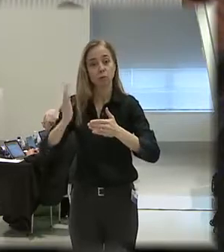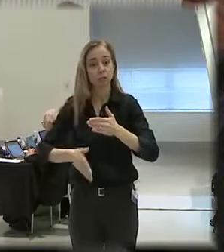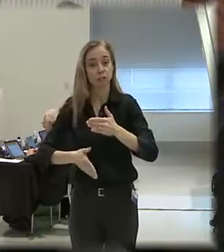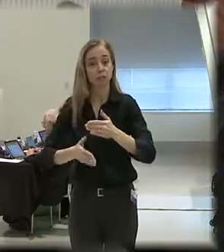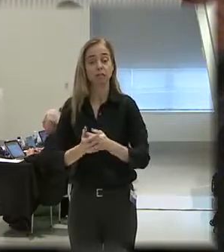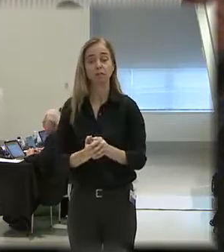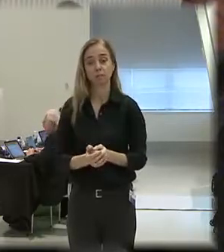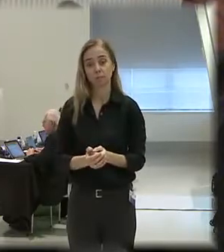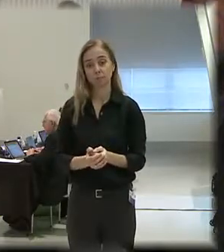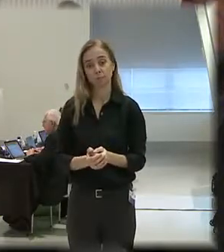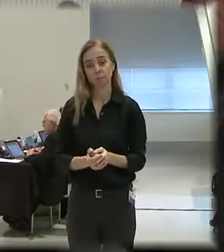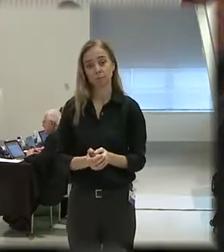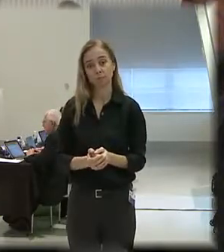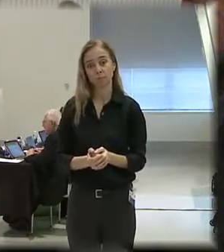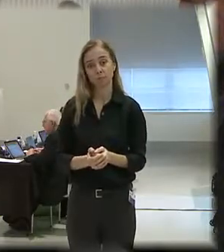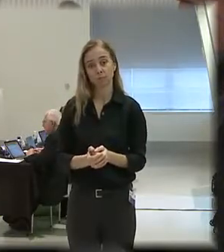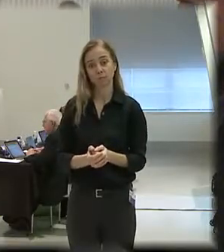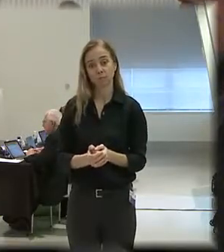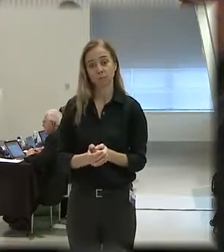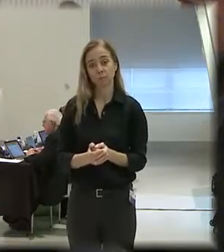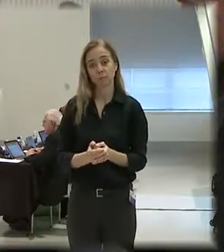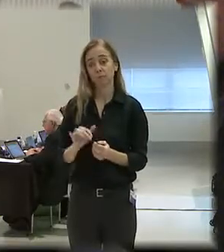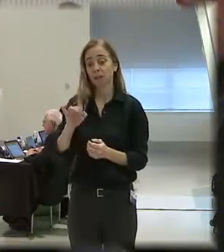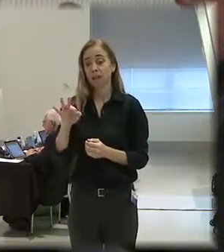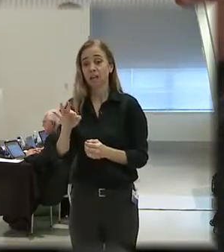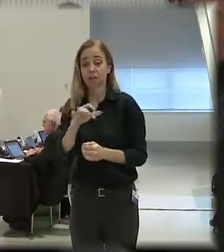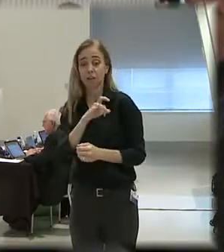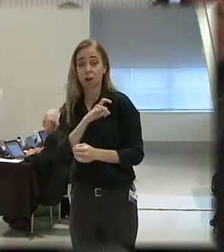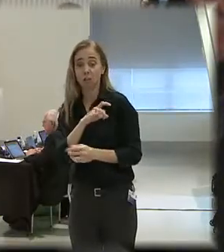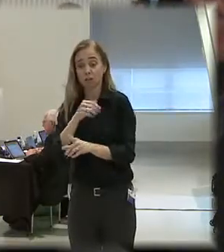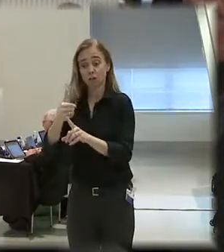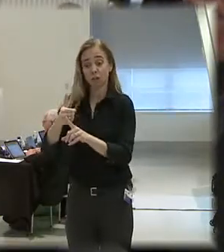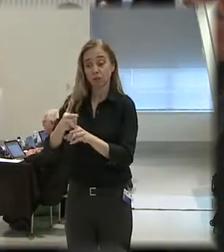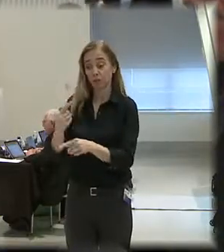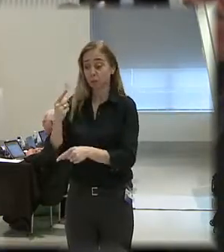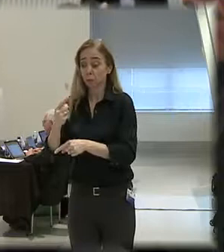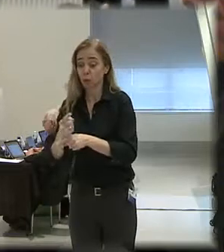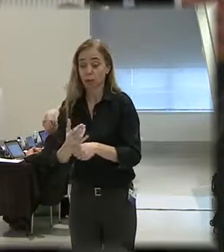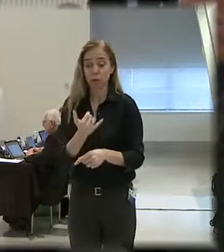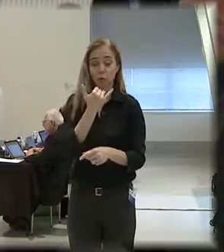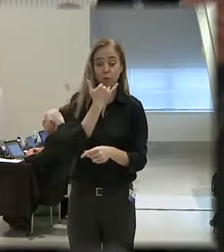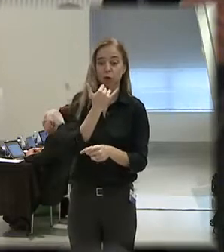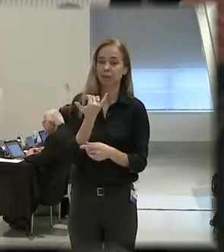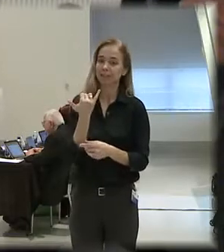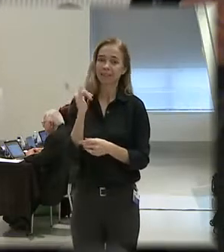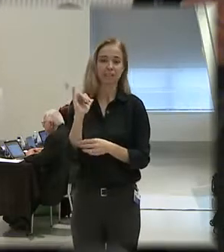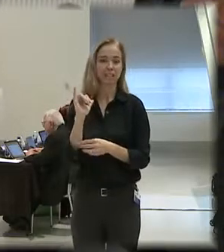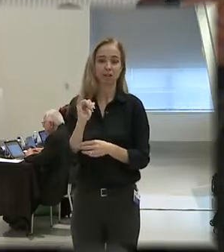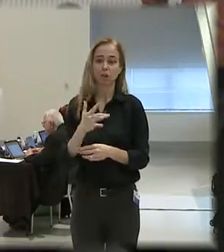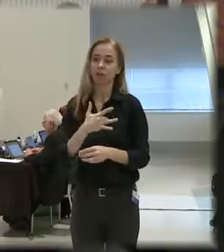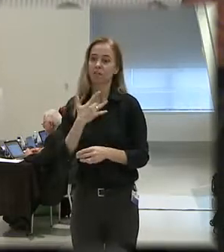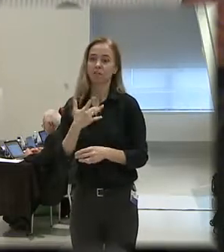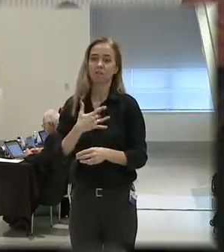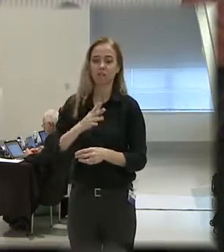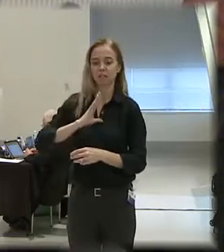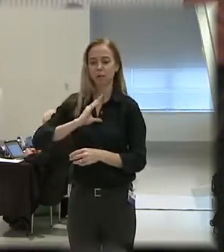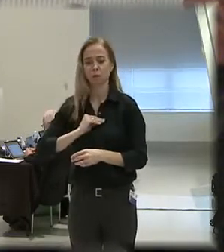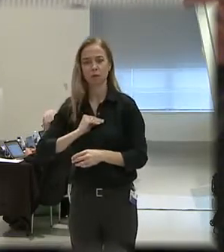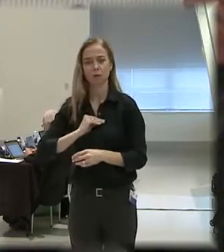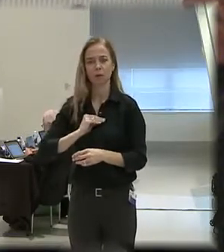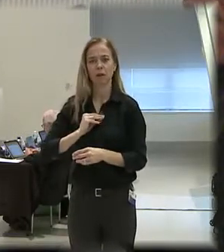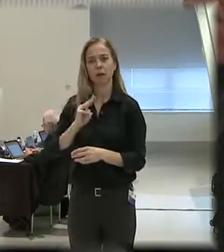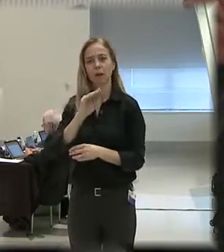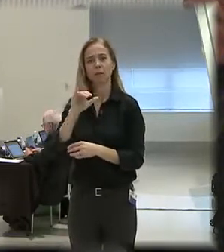they are, whether the officer is right or wrong, feelings are hurt. There's mistrust on the part of the officer. There's